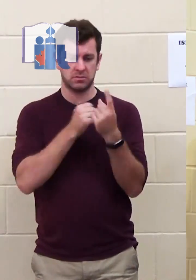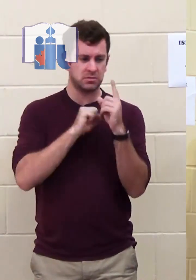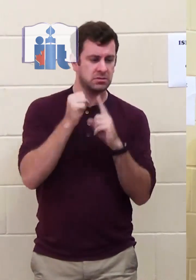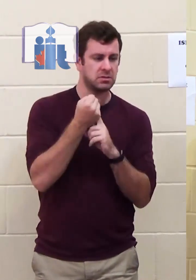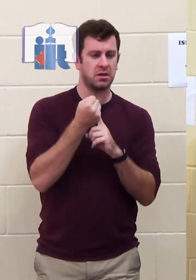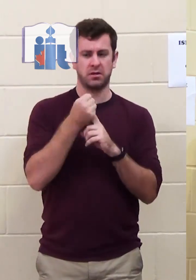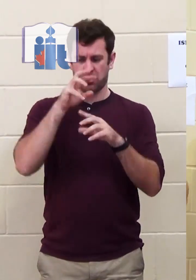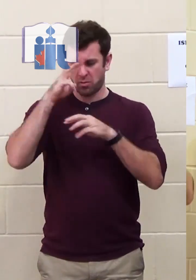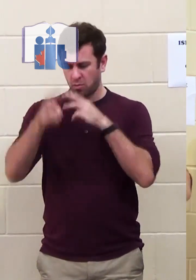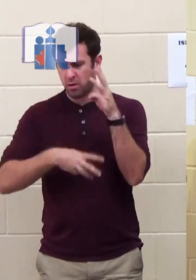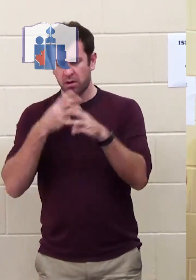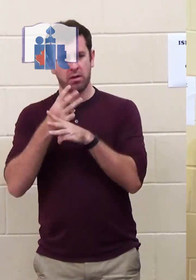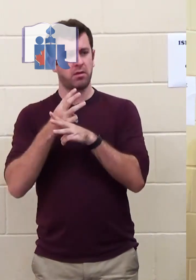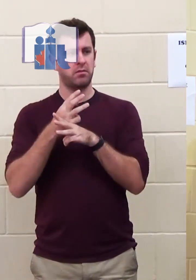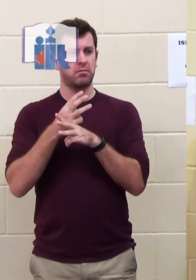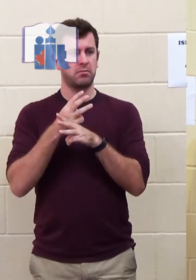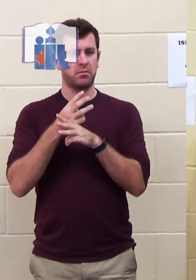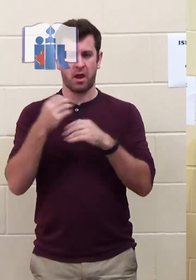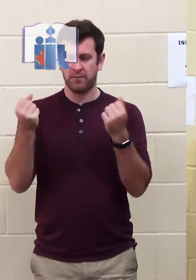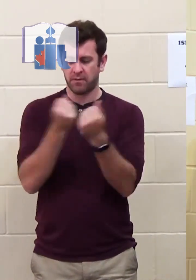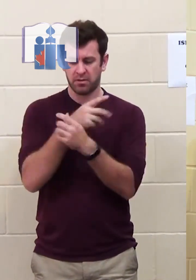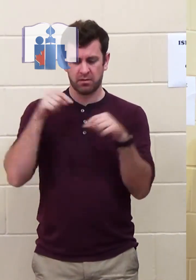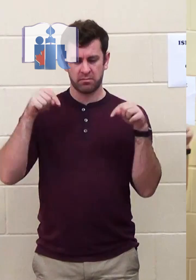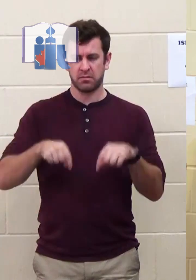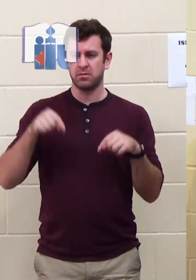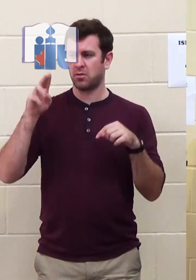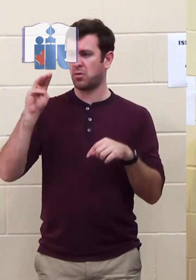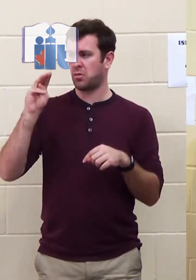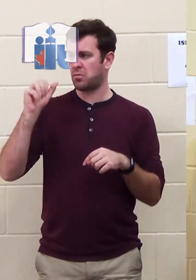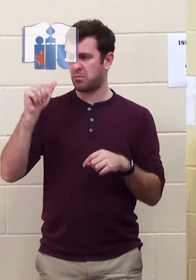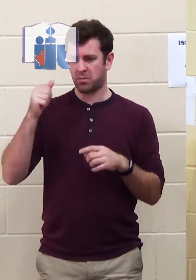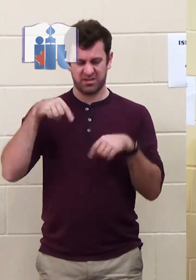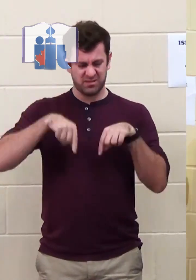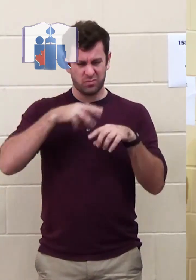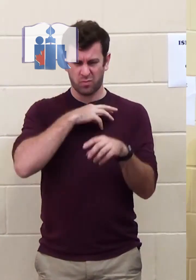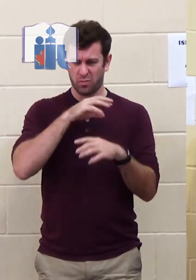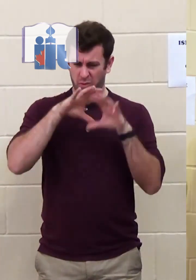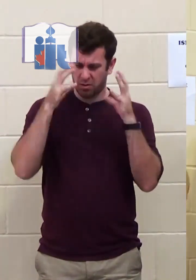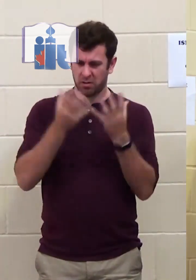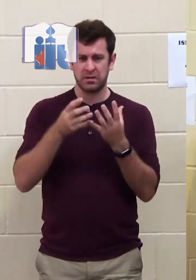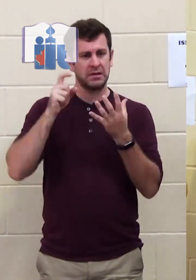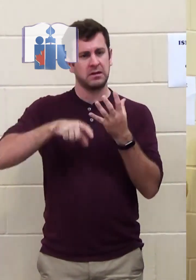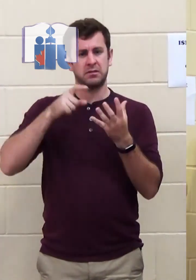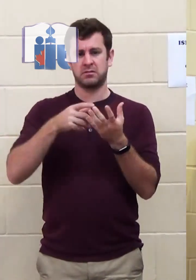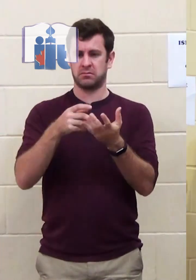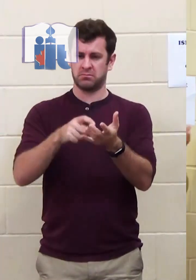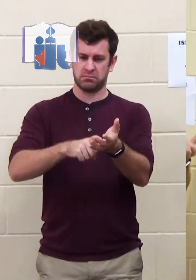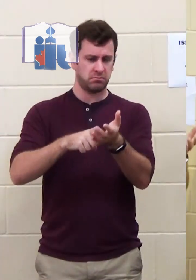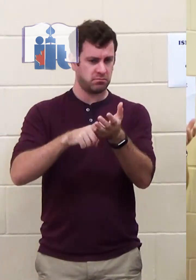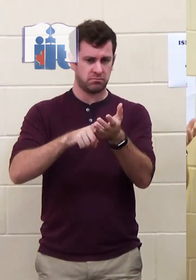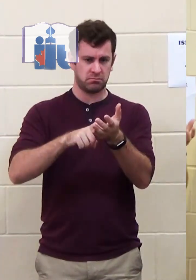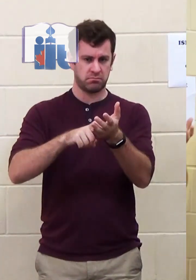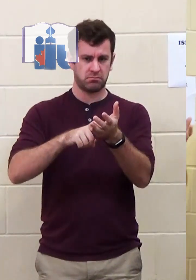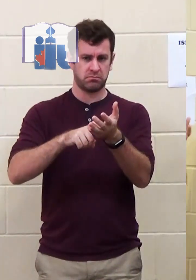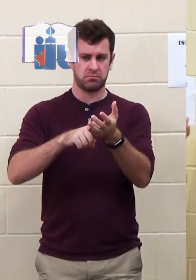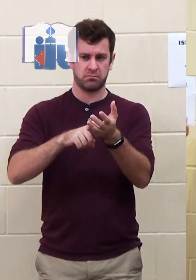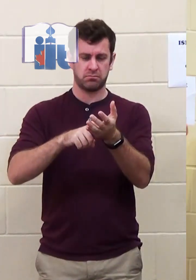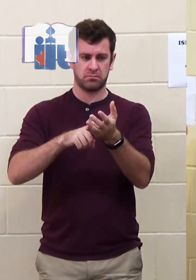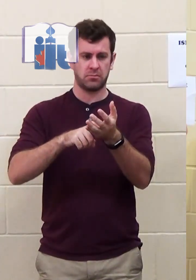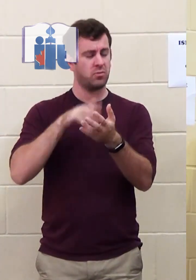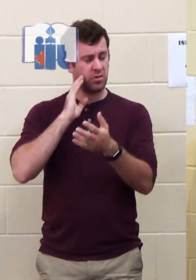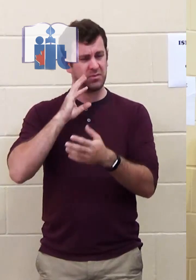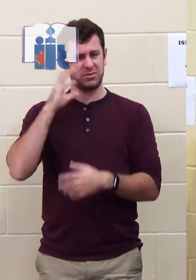world. Islah. This ummah is in need of repair at this critical time. But it will be